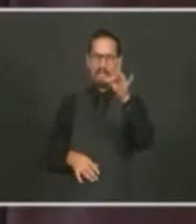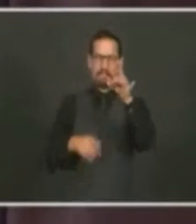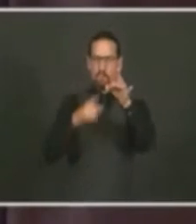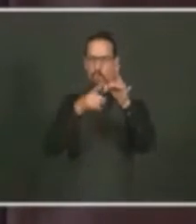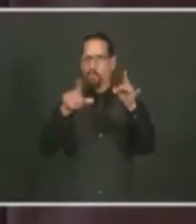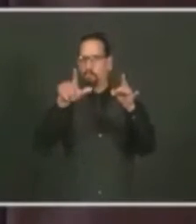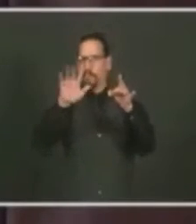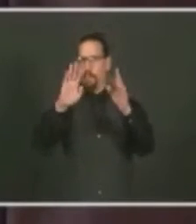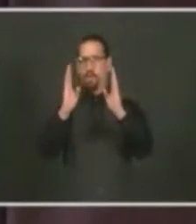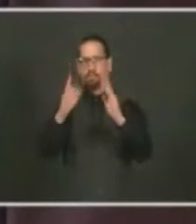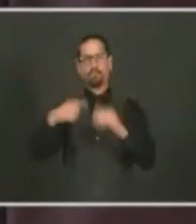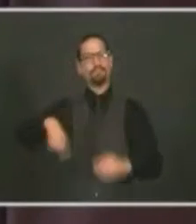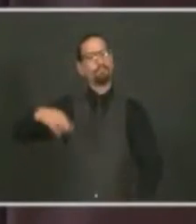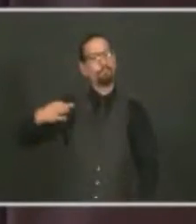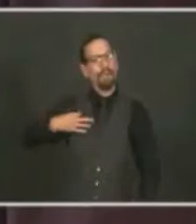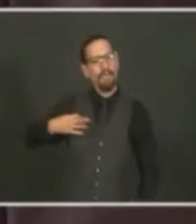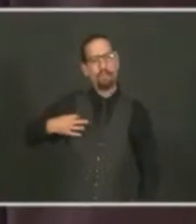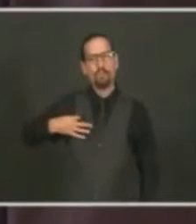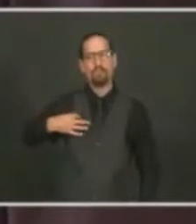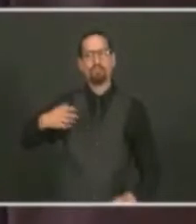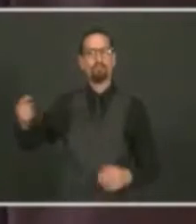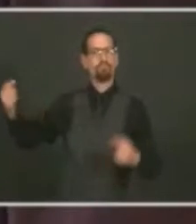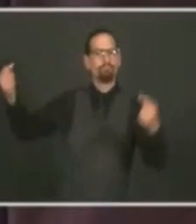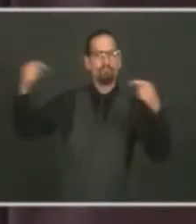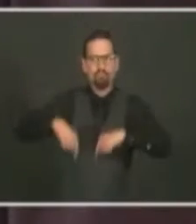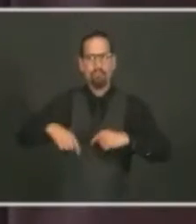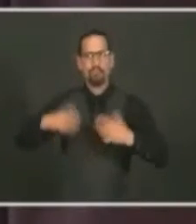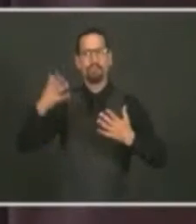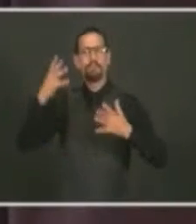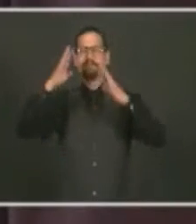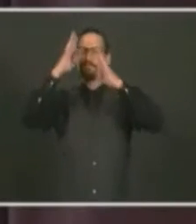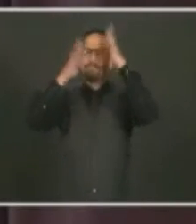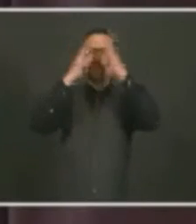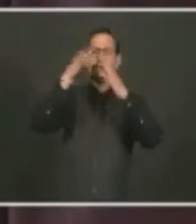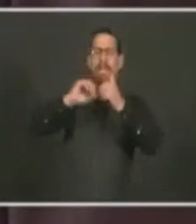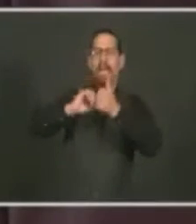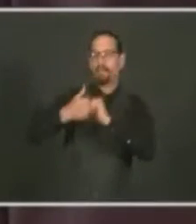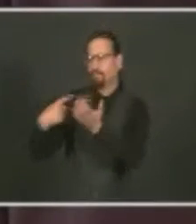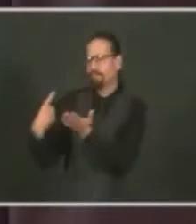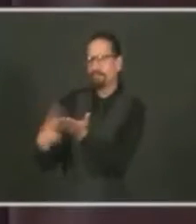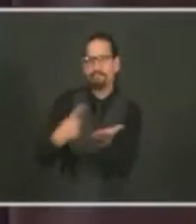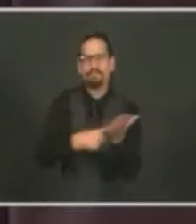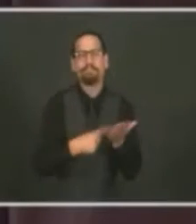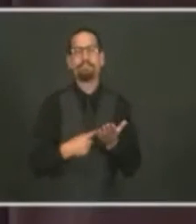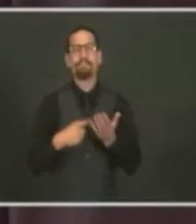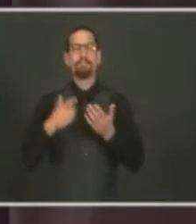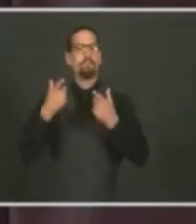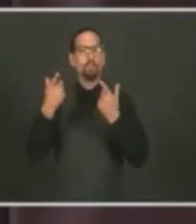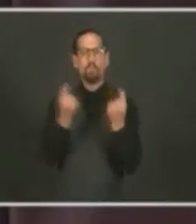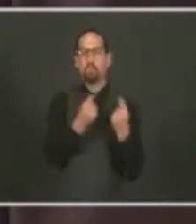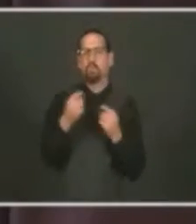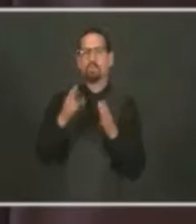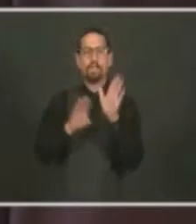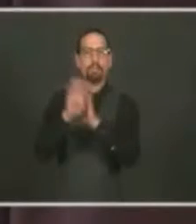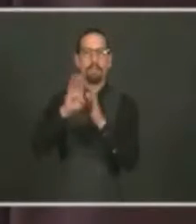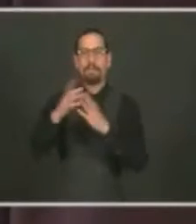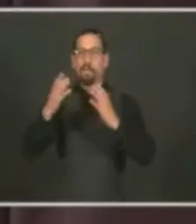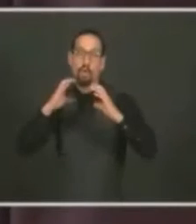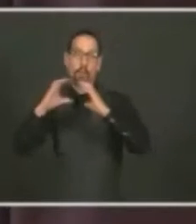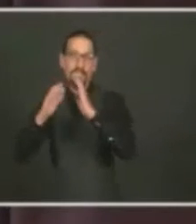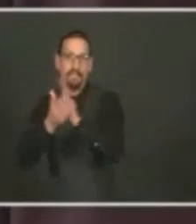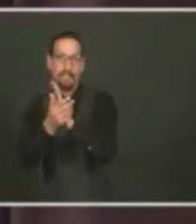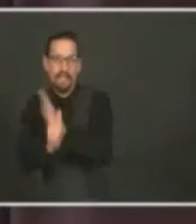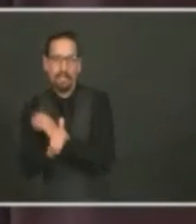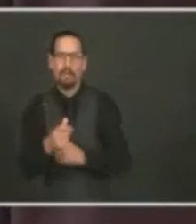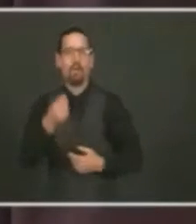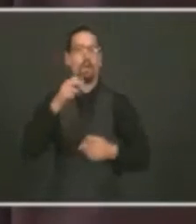it's incentives. Maybe it's a different way of communicating. Maybe it's providing more mental health. I know it's